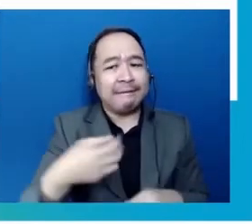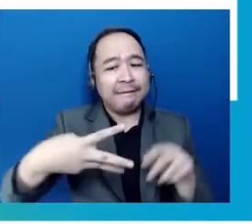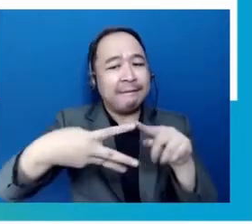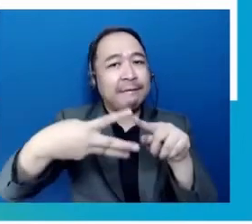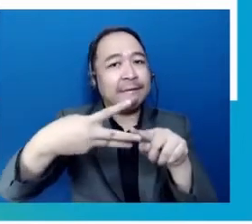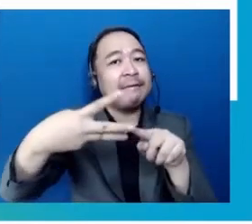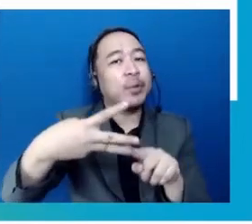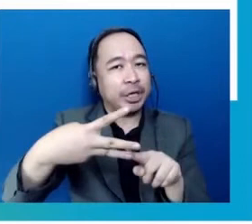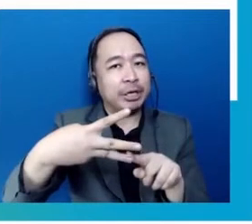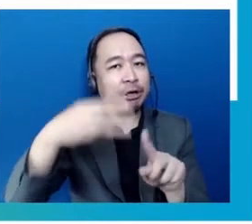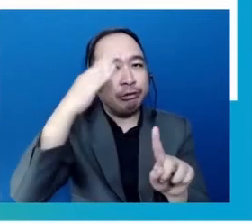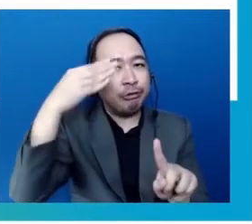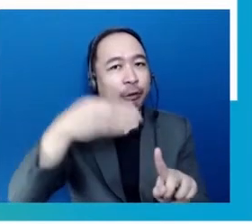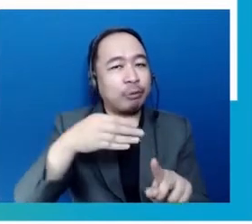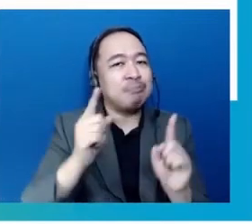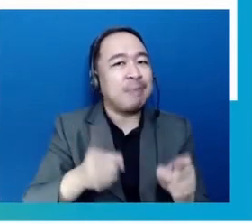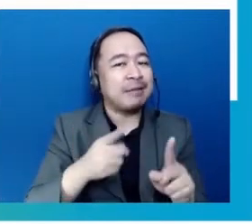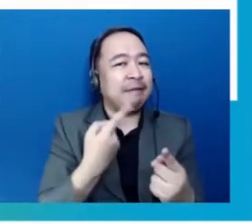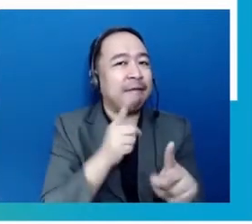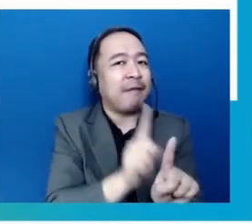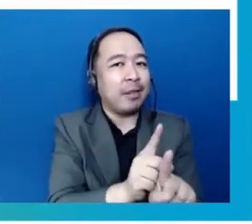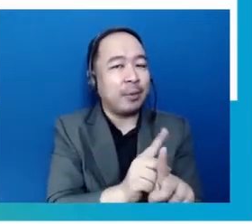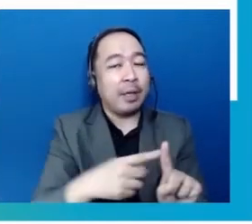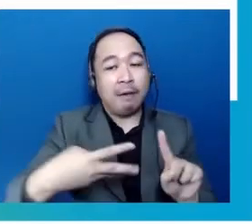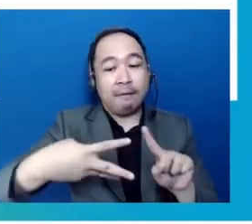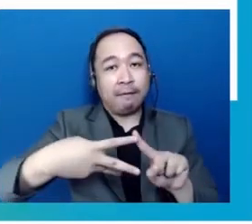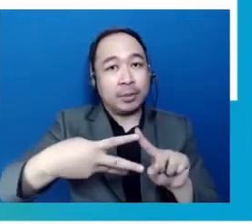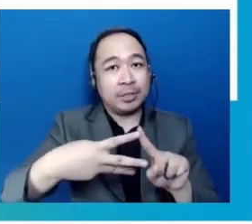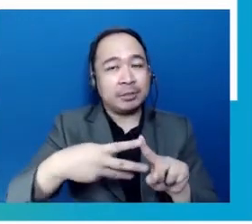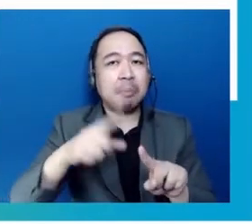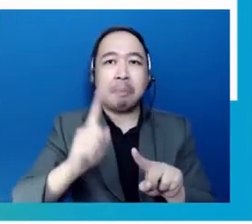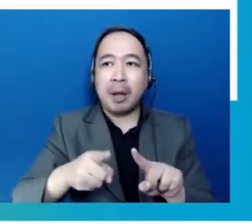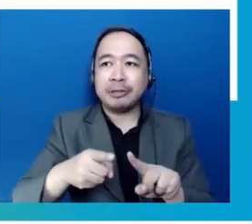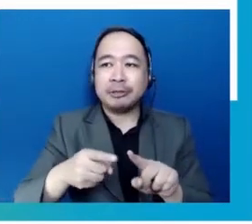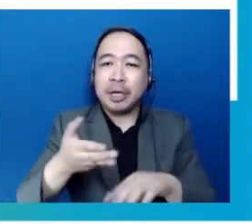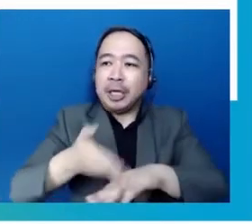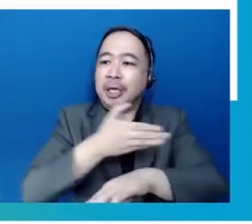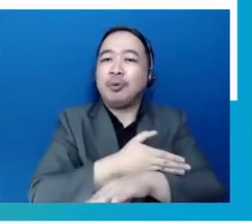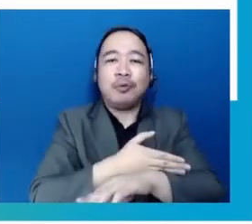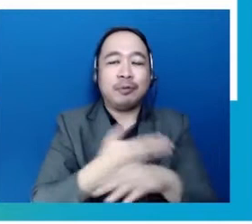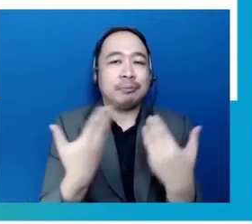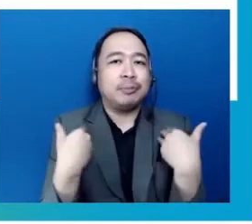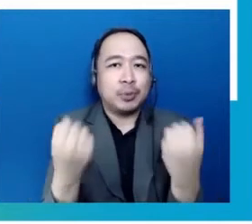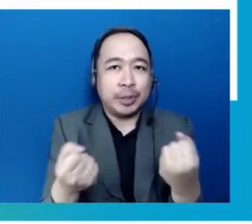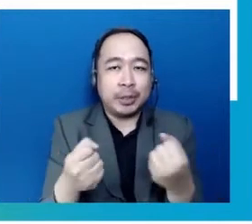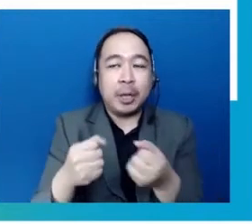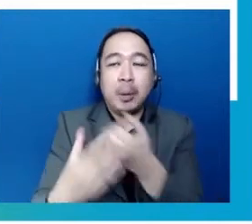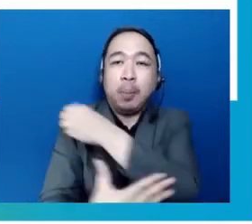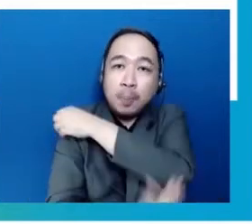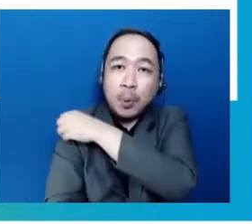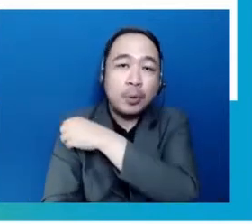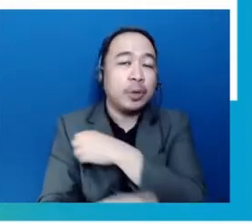follow. First, we need to build the resilience of the poor and the marginalized women and men.